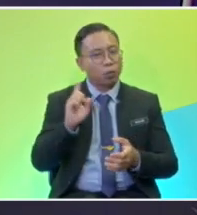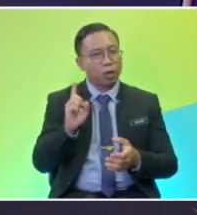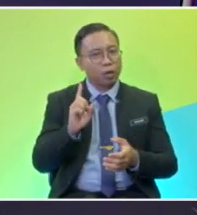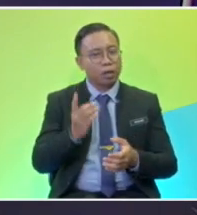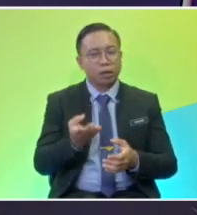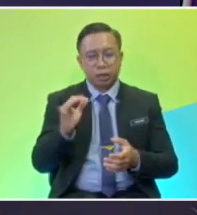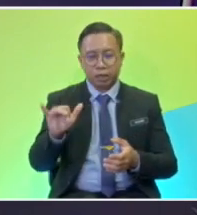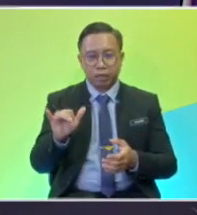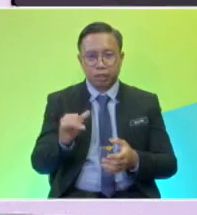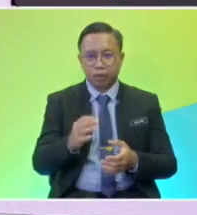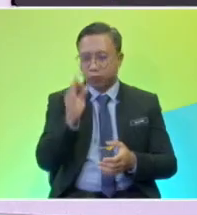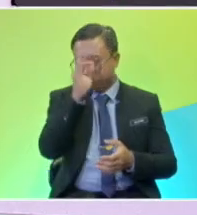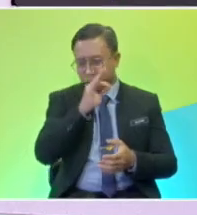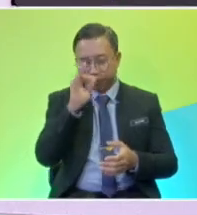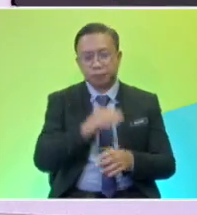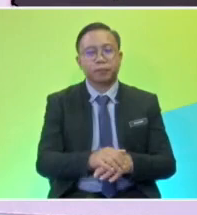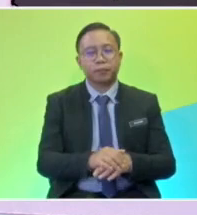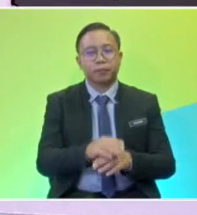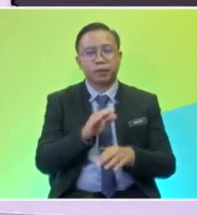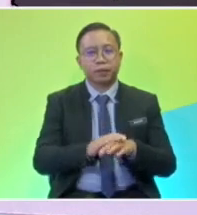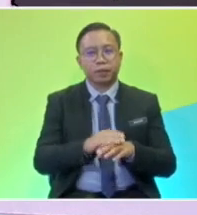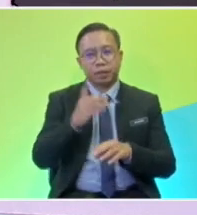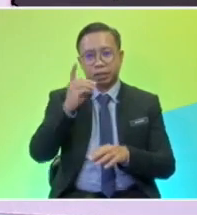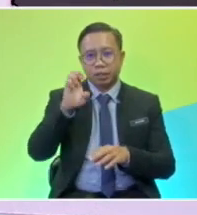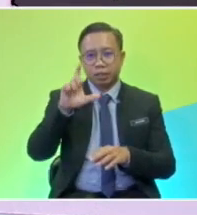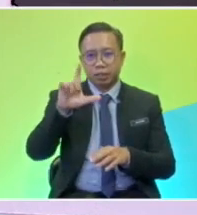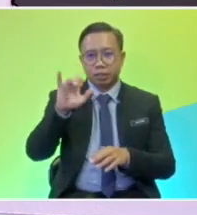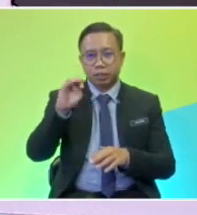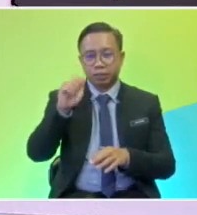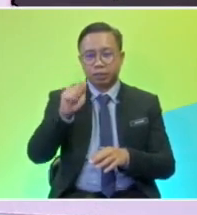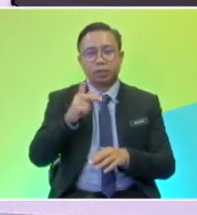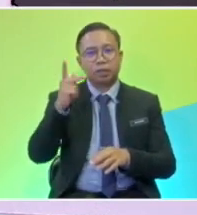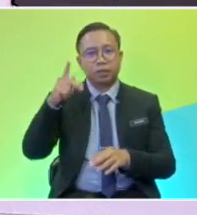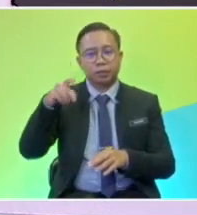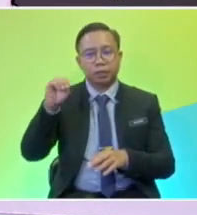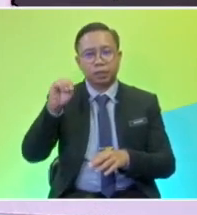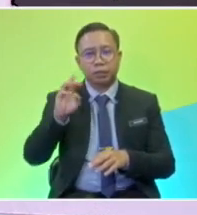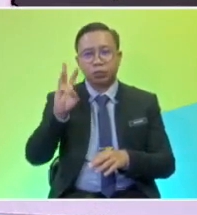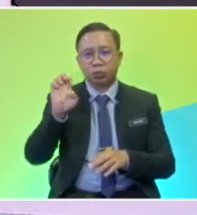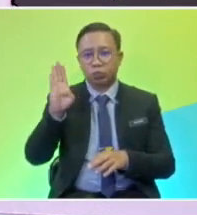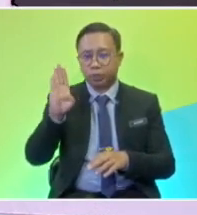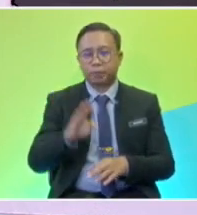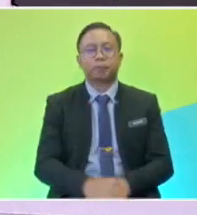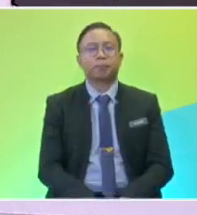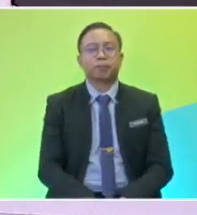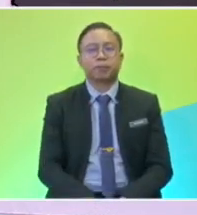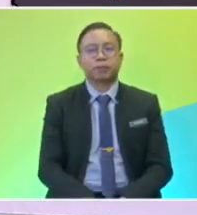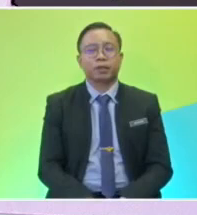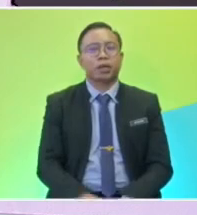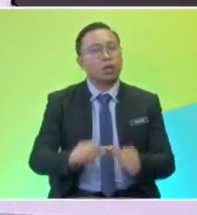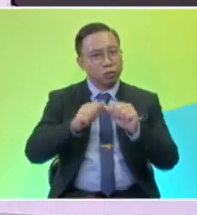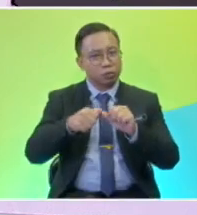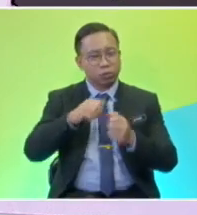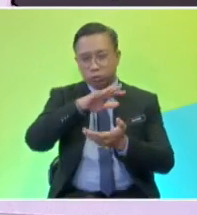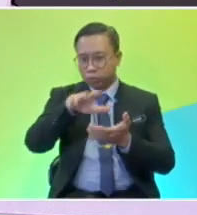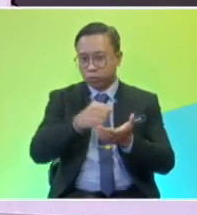Yes, they may find it at the Delima KPM website. Yes. So anyone,